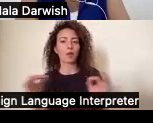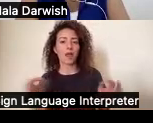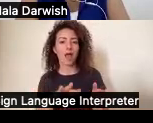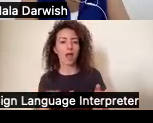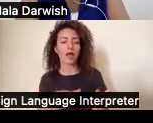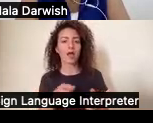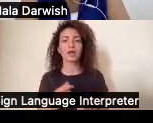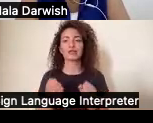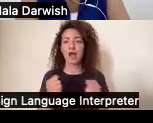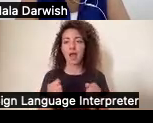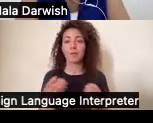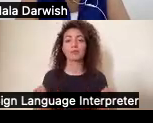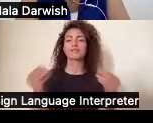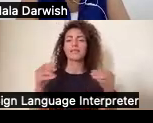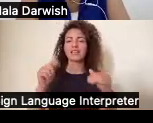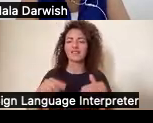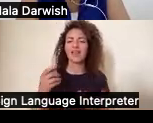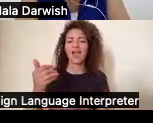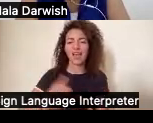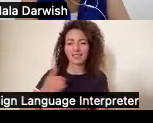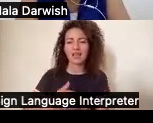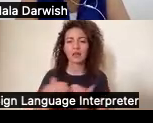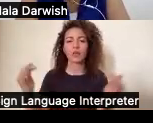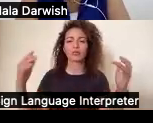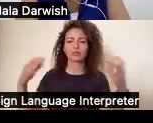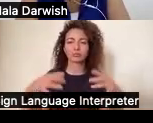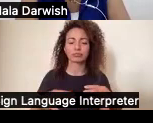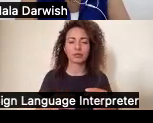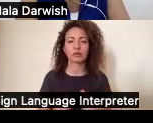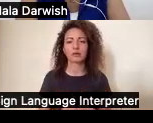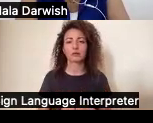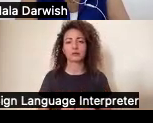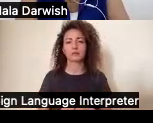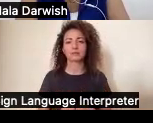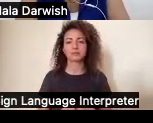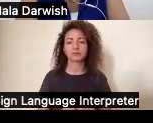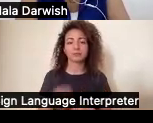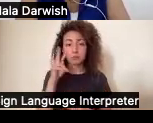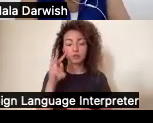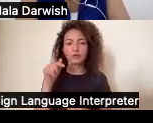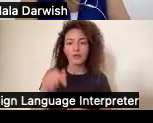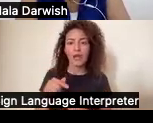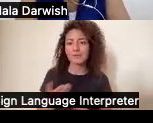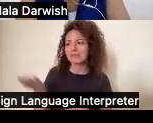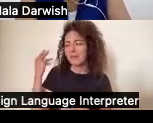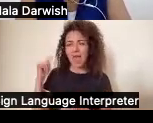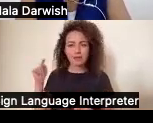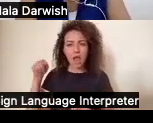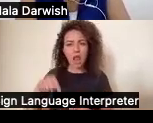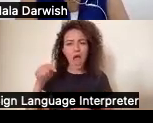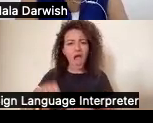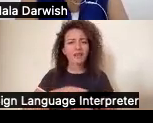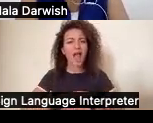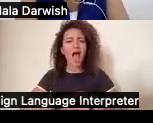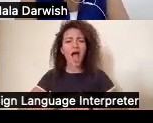it the recent economic situation where it is the worst ever that happened